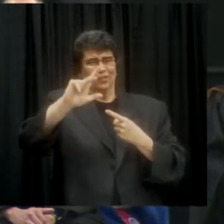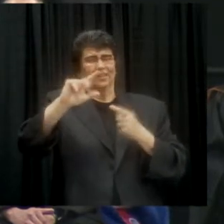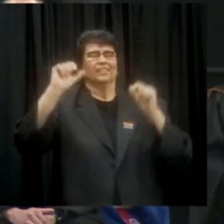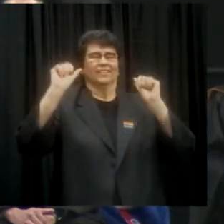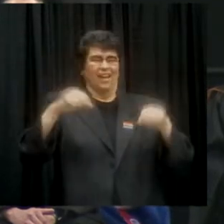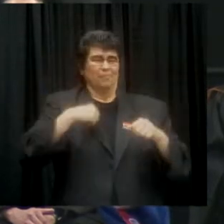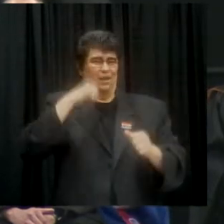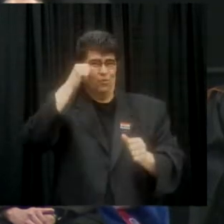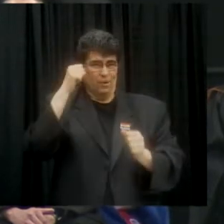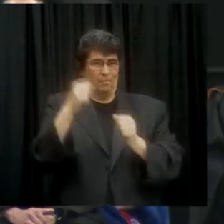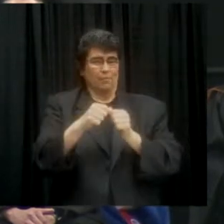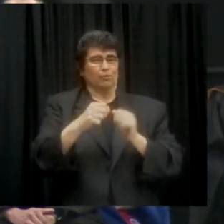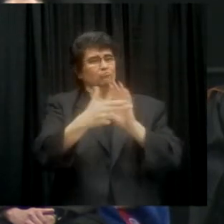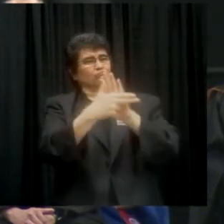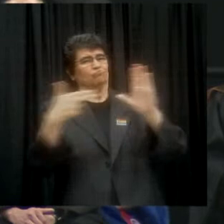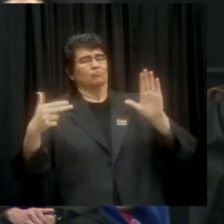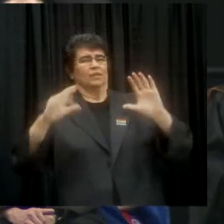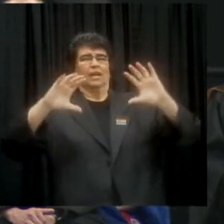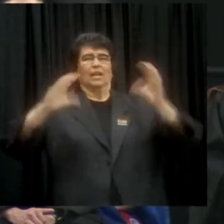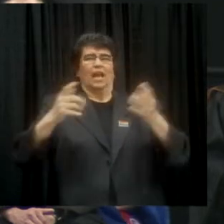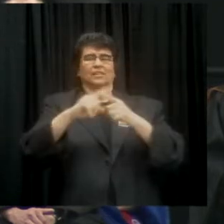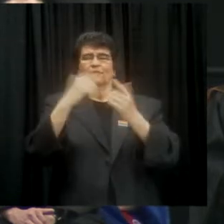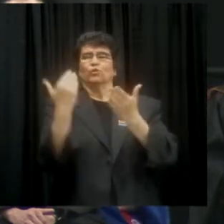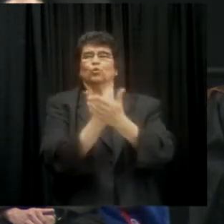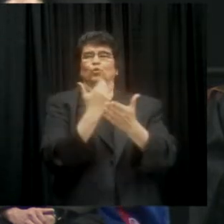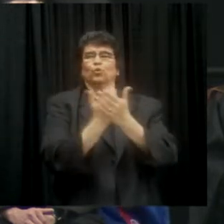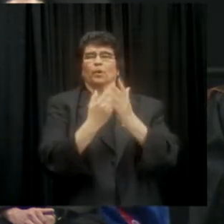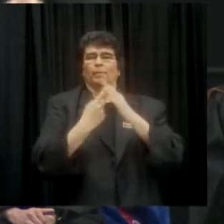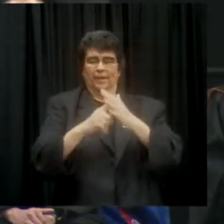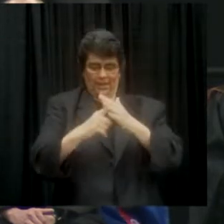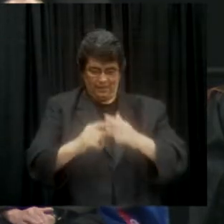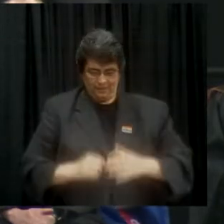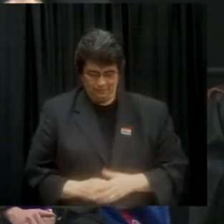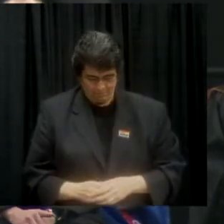be remembered as the class of new beginnings.